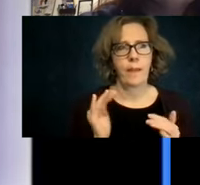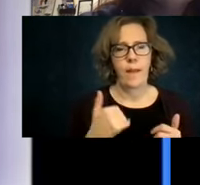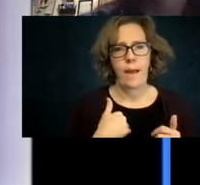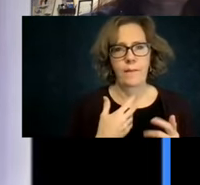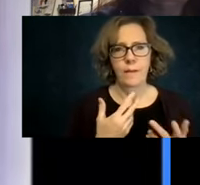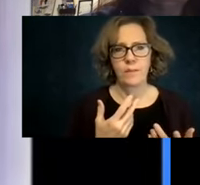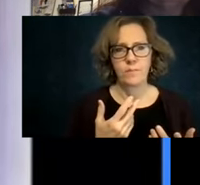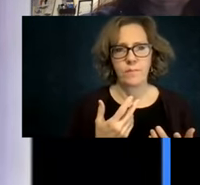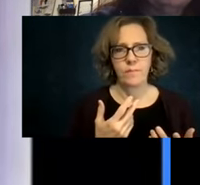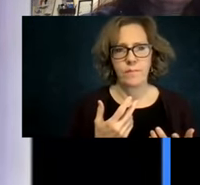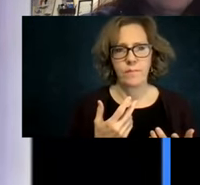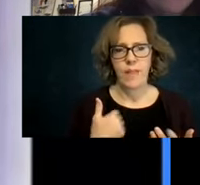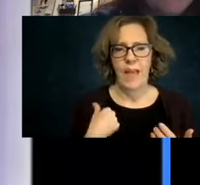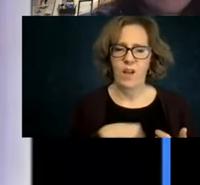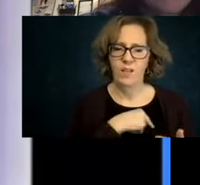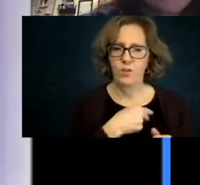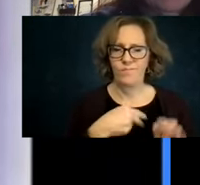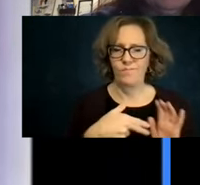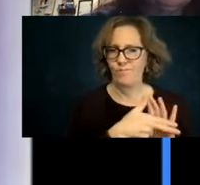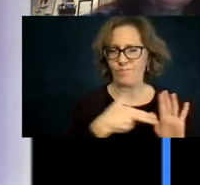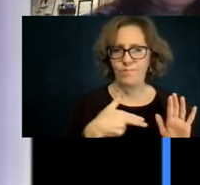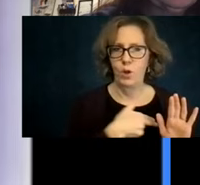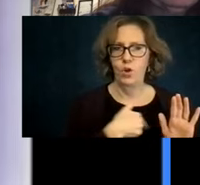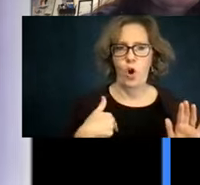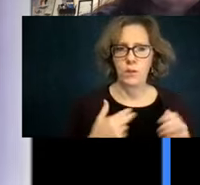having them being called